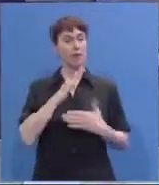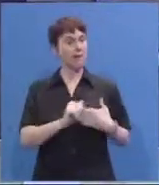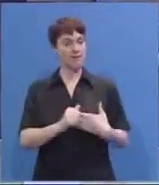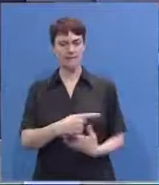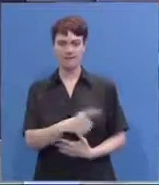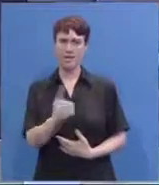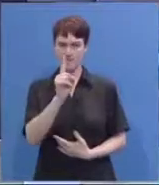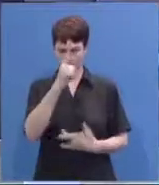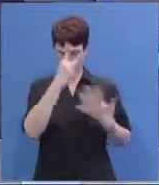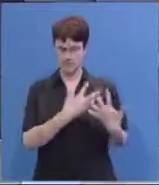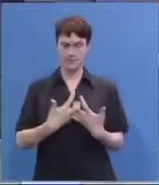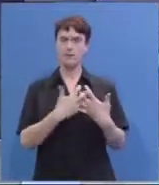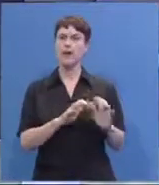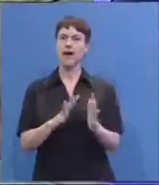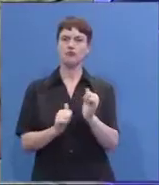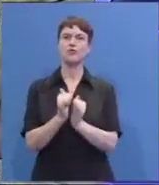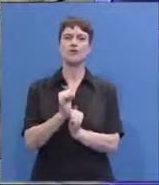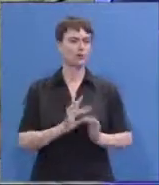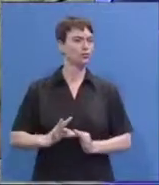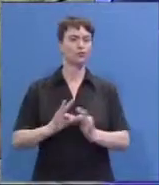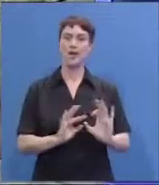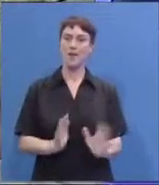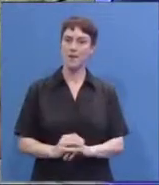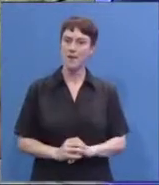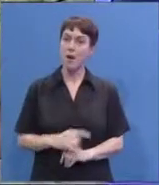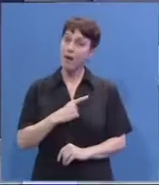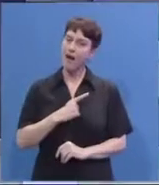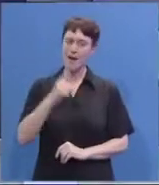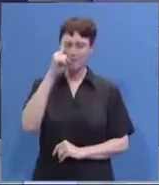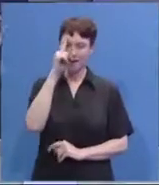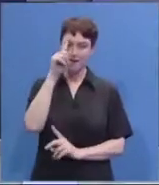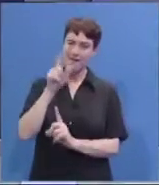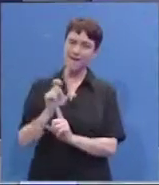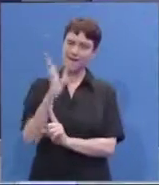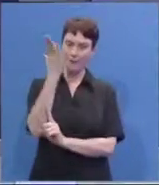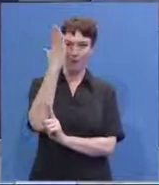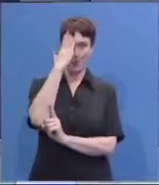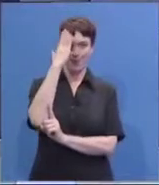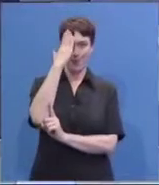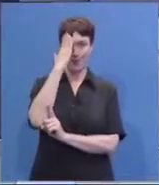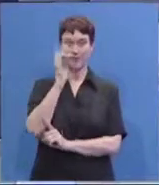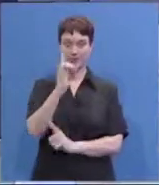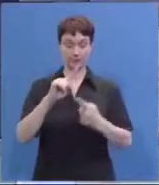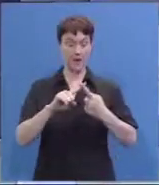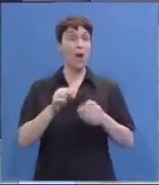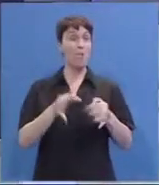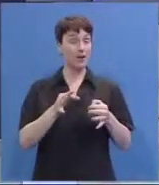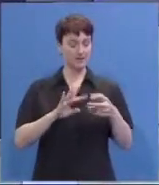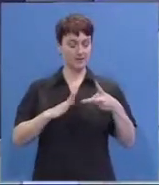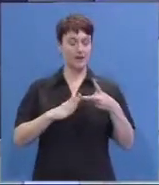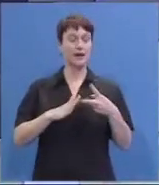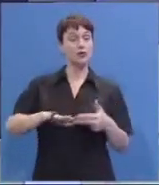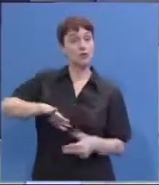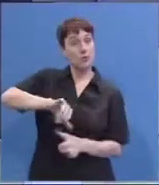in which they could relate with government. Because he understood that political, social, and